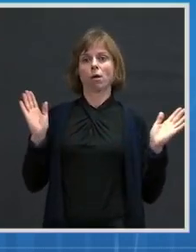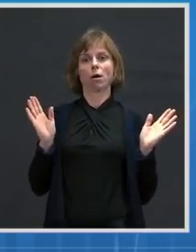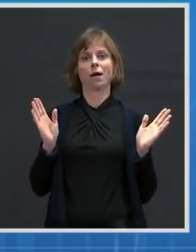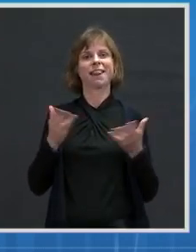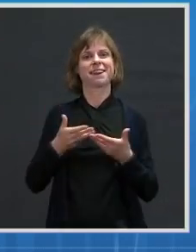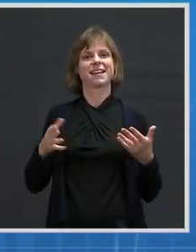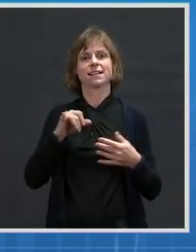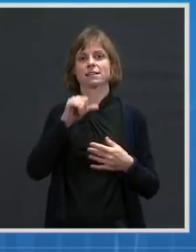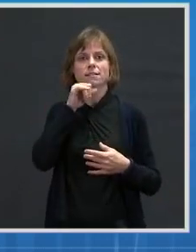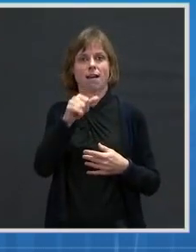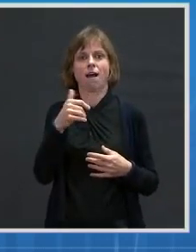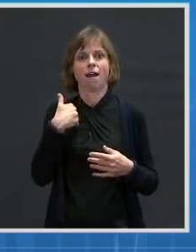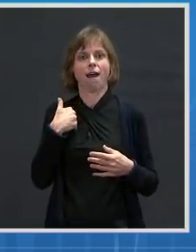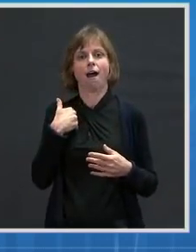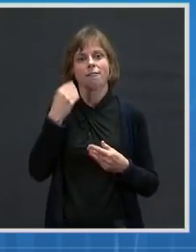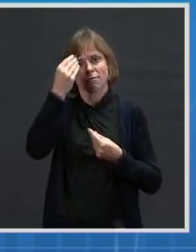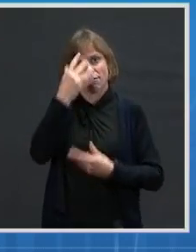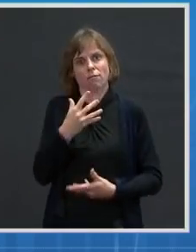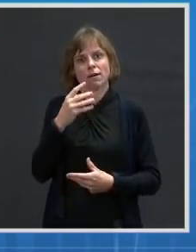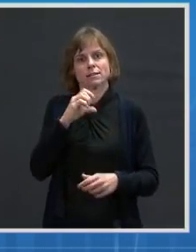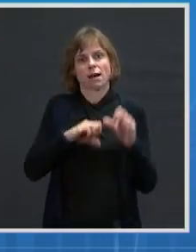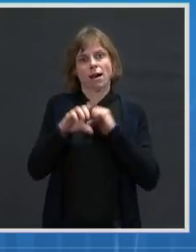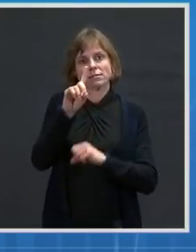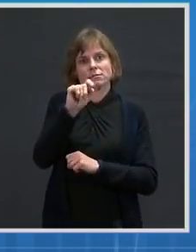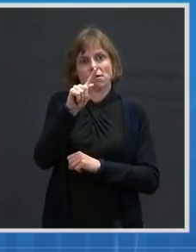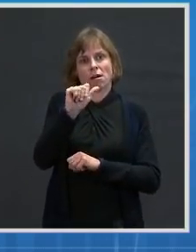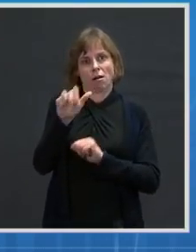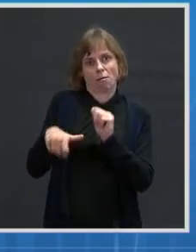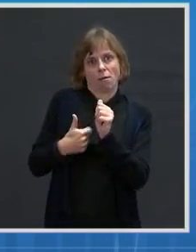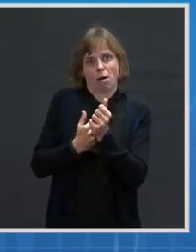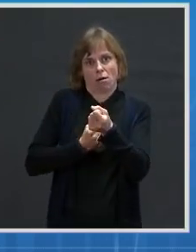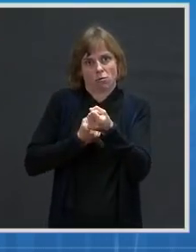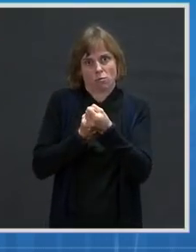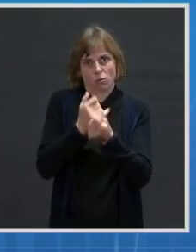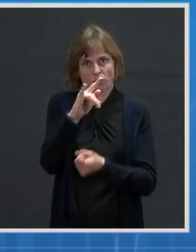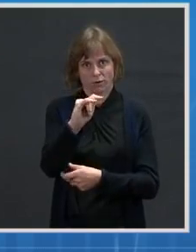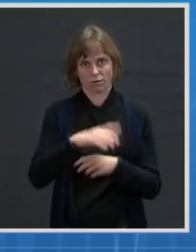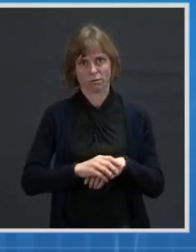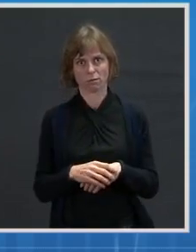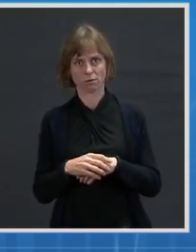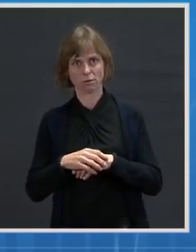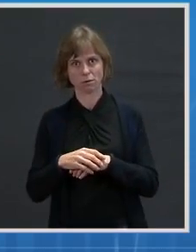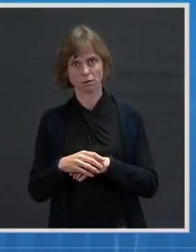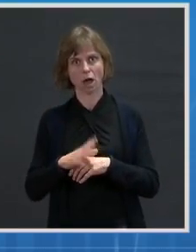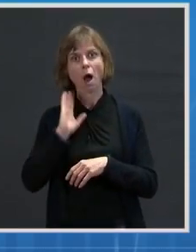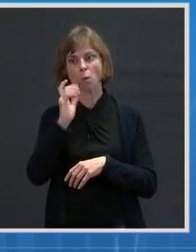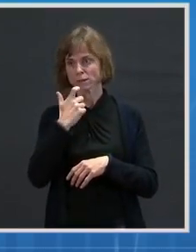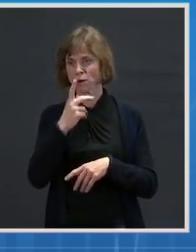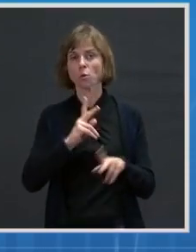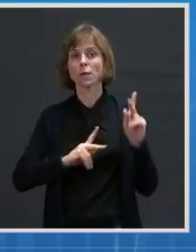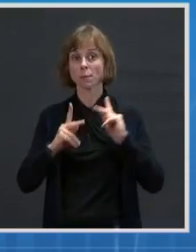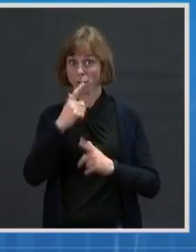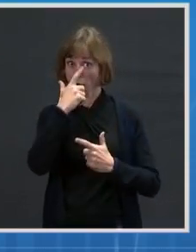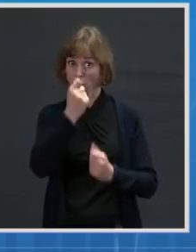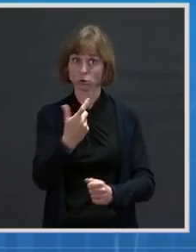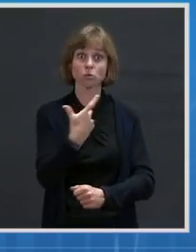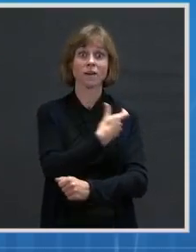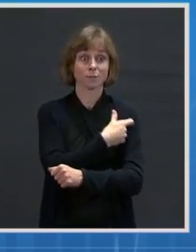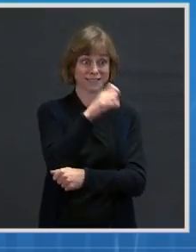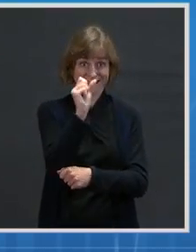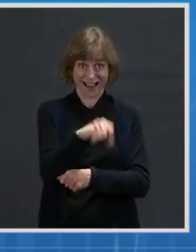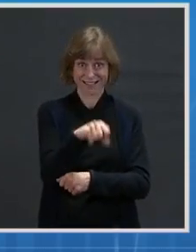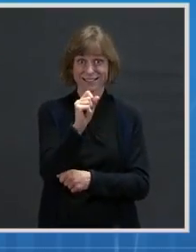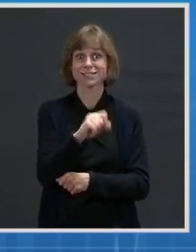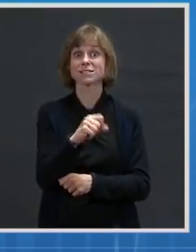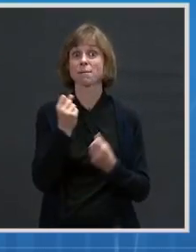consistently from this administration. I will tell you that people are interested in taking the vaccine in large numbers for the same reason people are